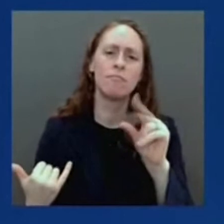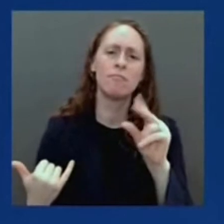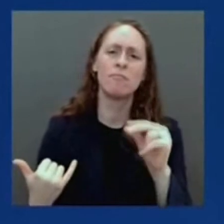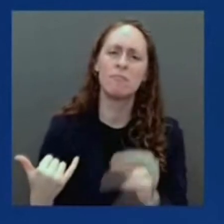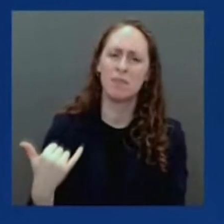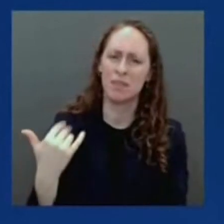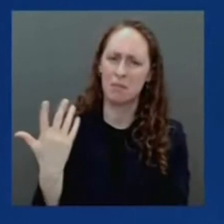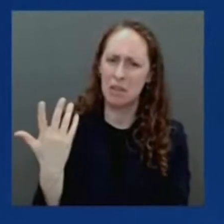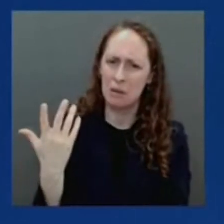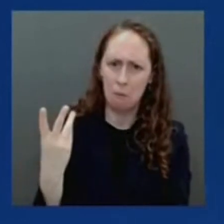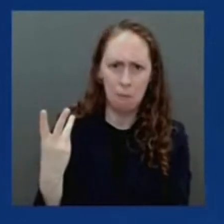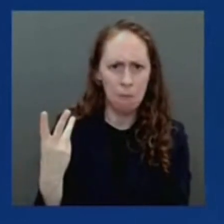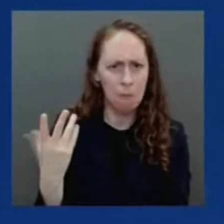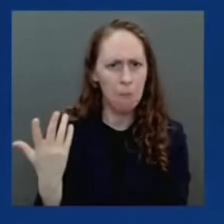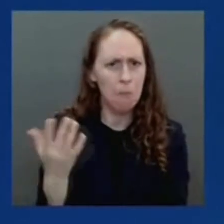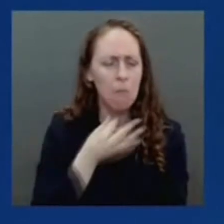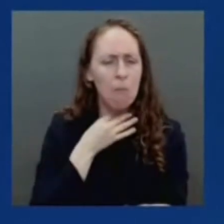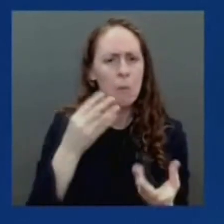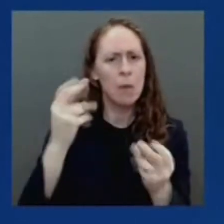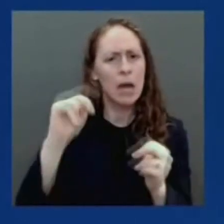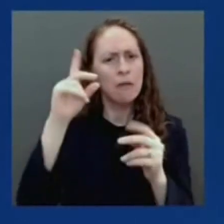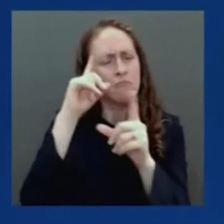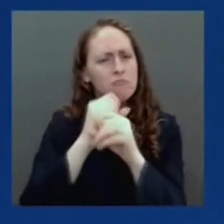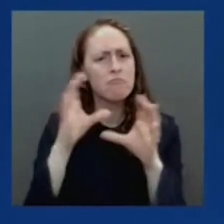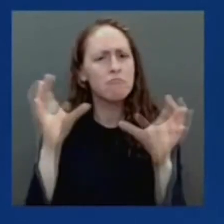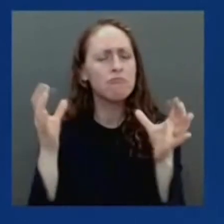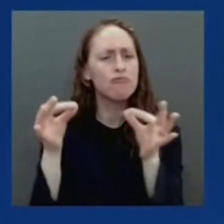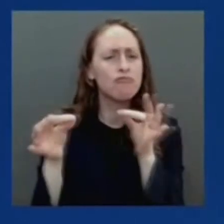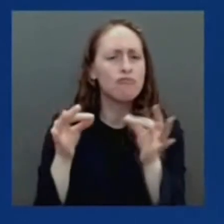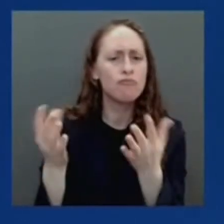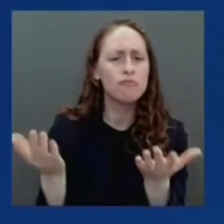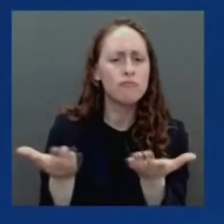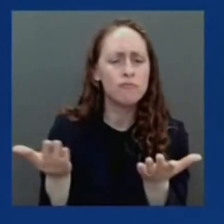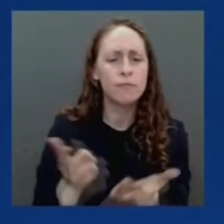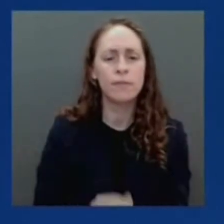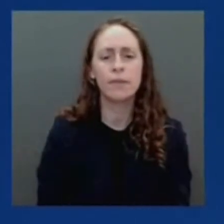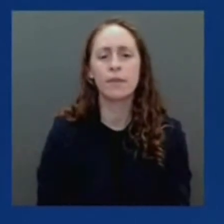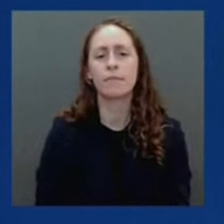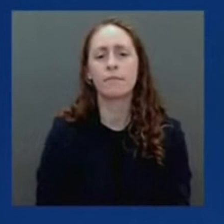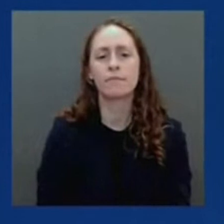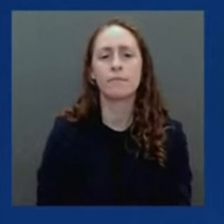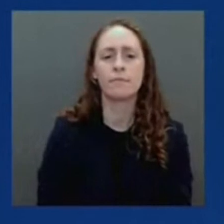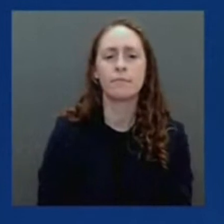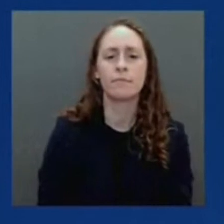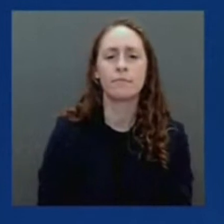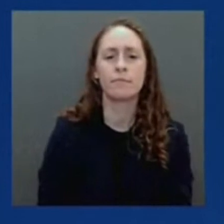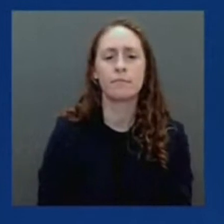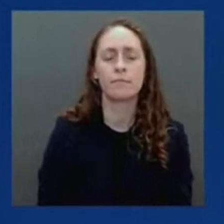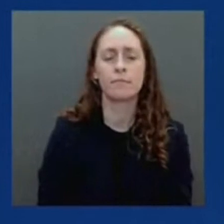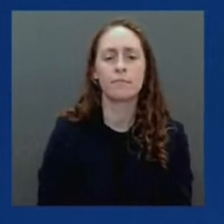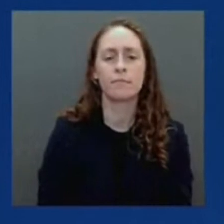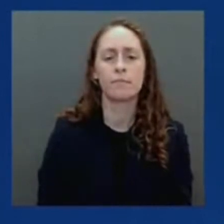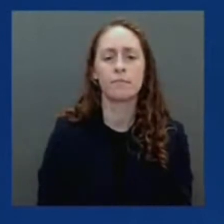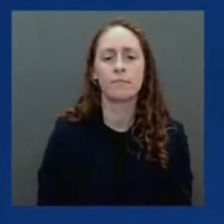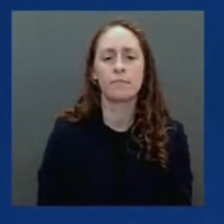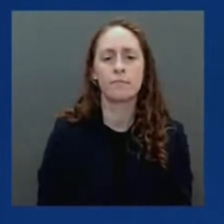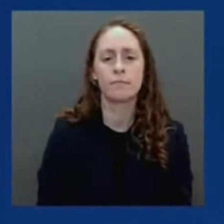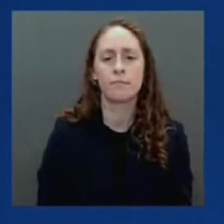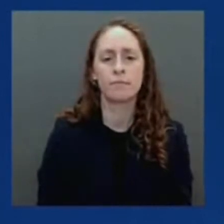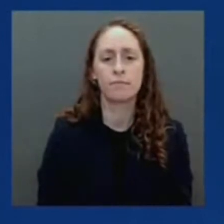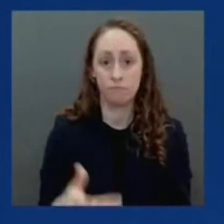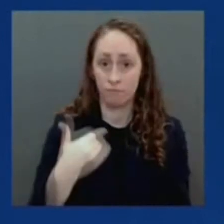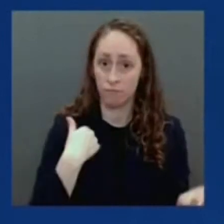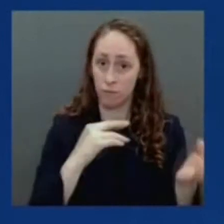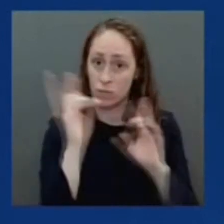insight into if and how those guidelines will be prepared, what metrics will be considered, and how will